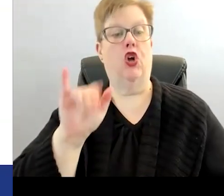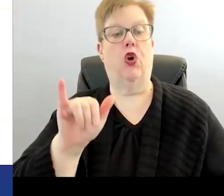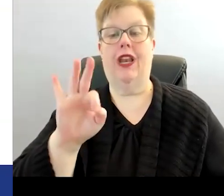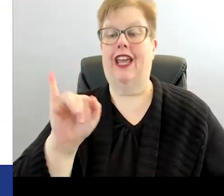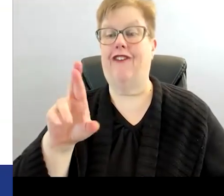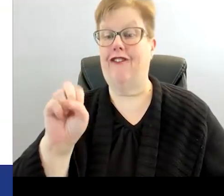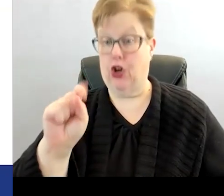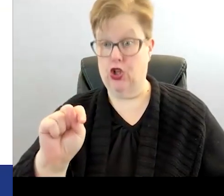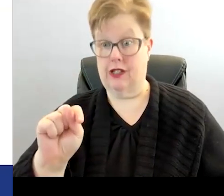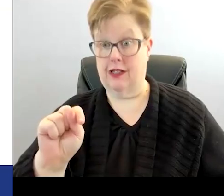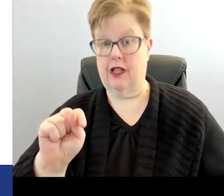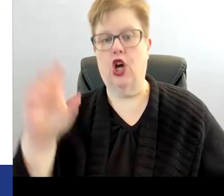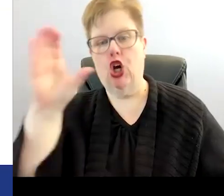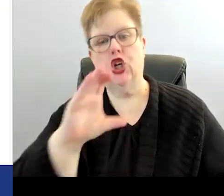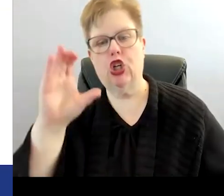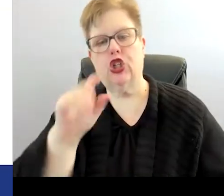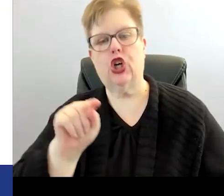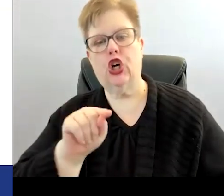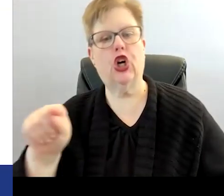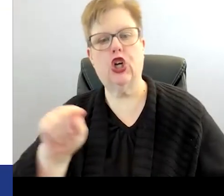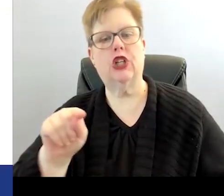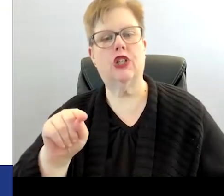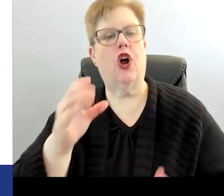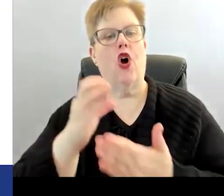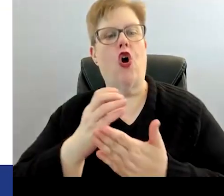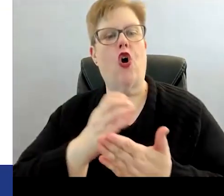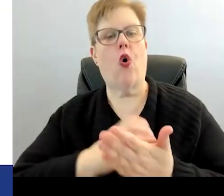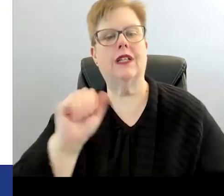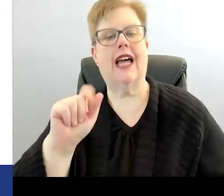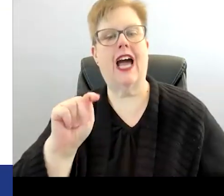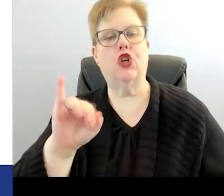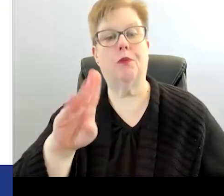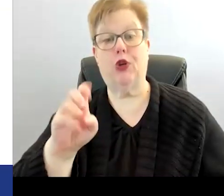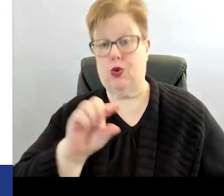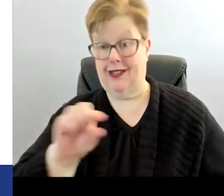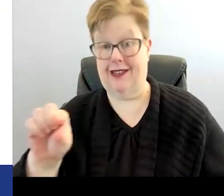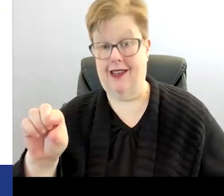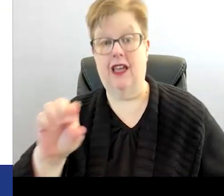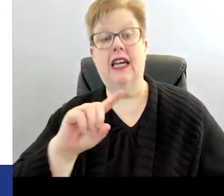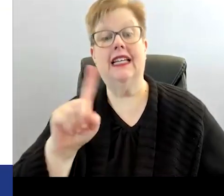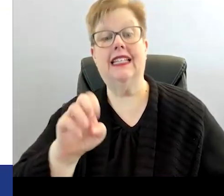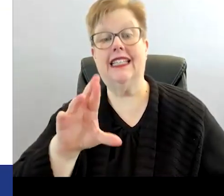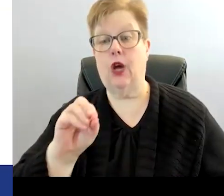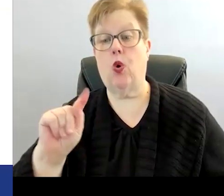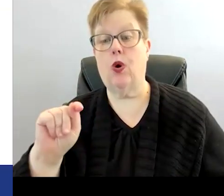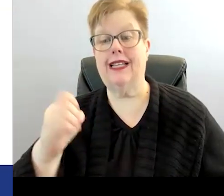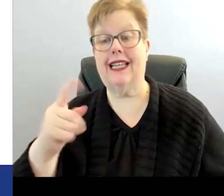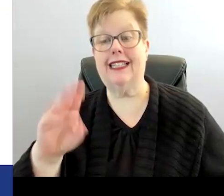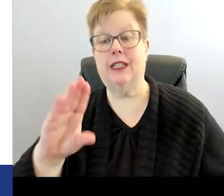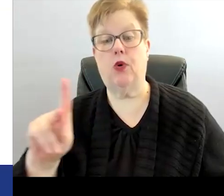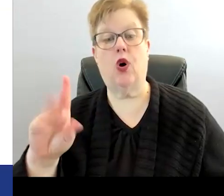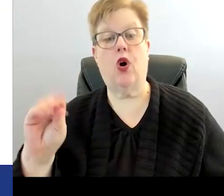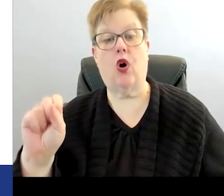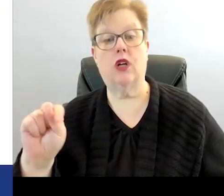and do a search using the course attribute zero textbook cost. There's also a low